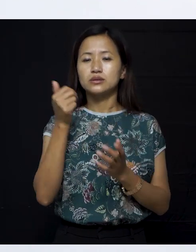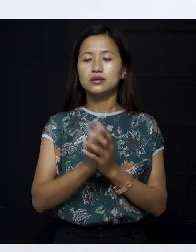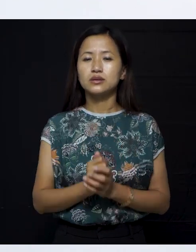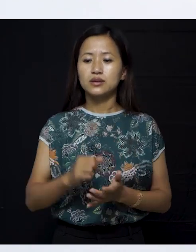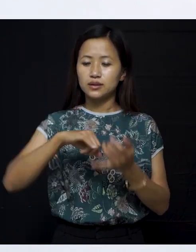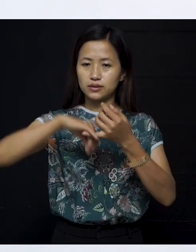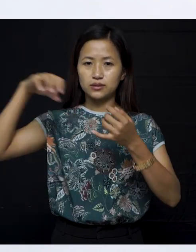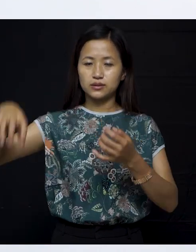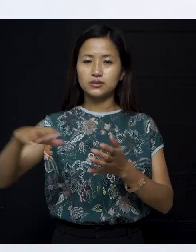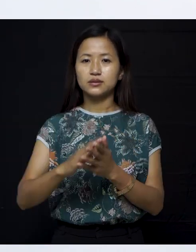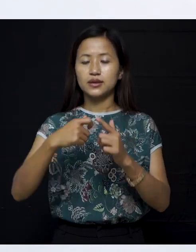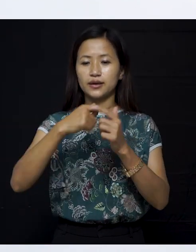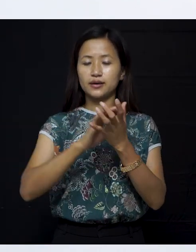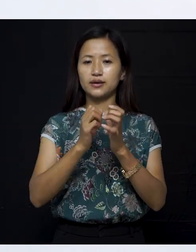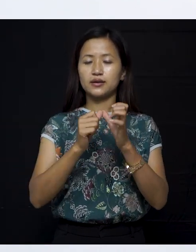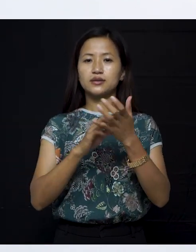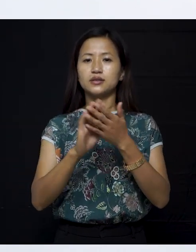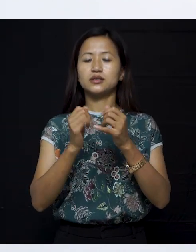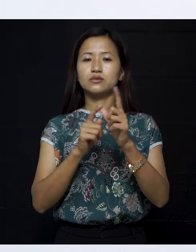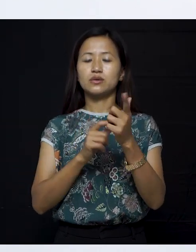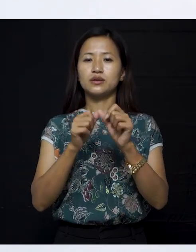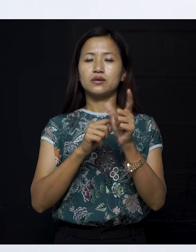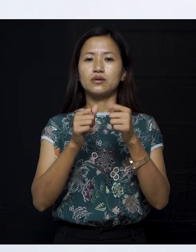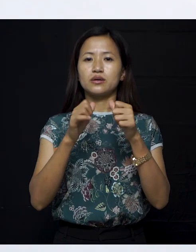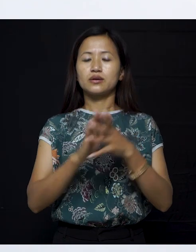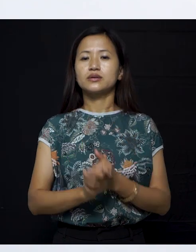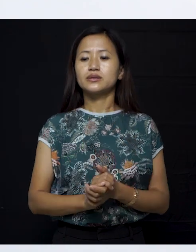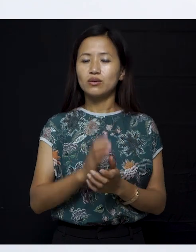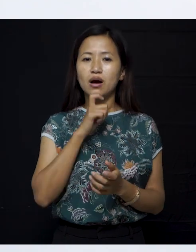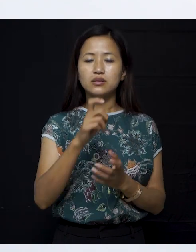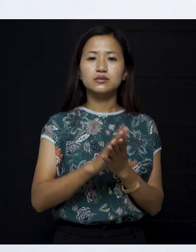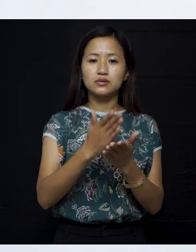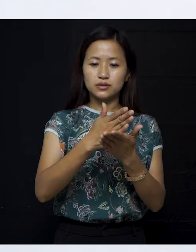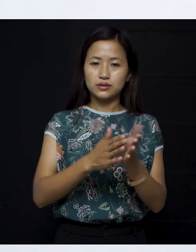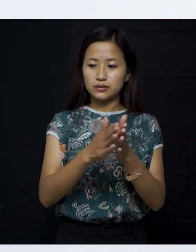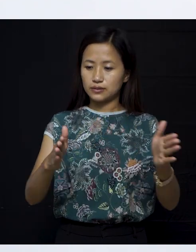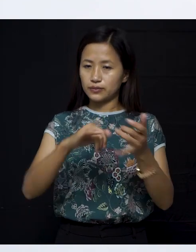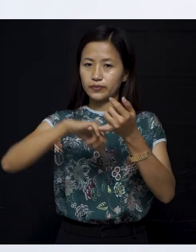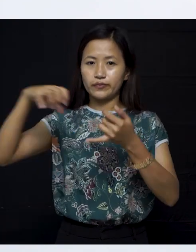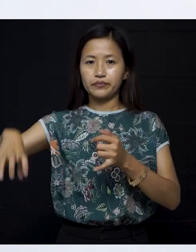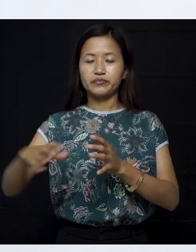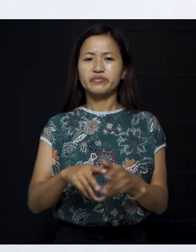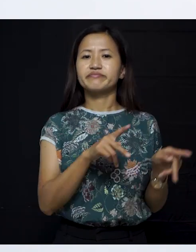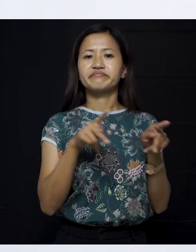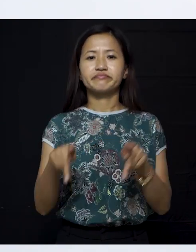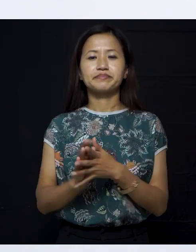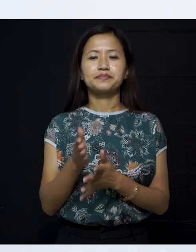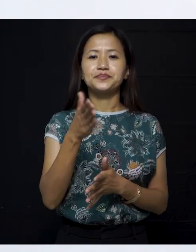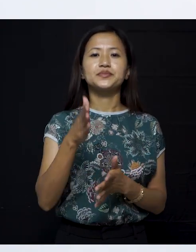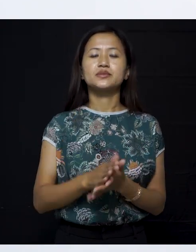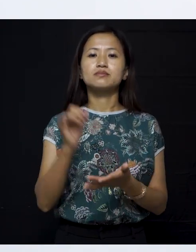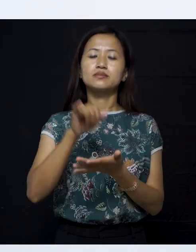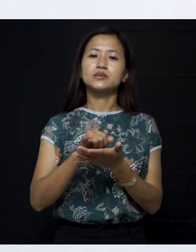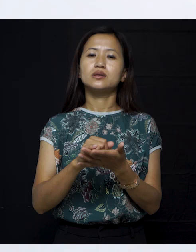a state in Kathiawar, and they were asking for a separate state. So it was not possible, and that